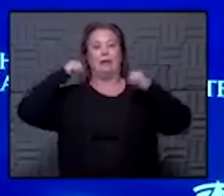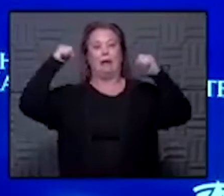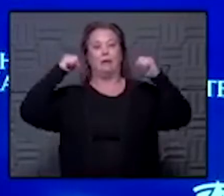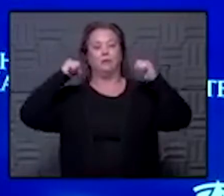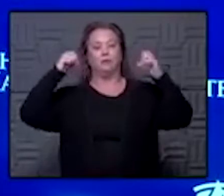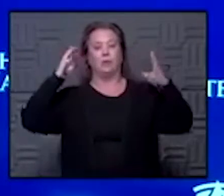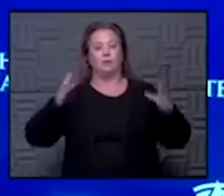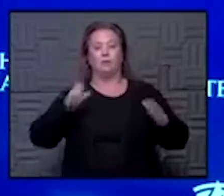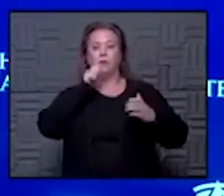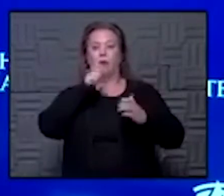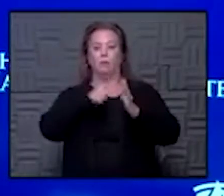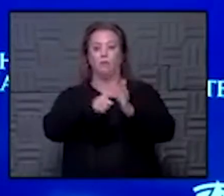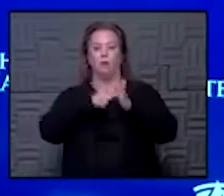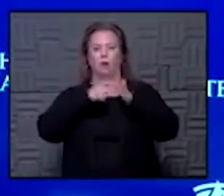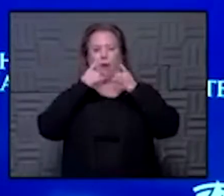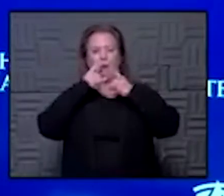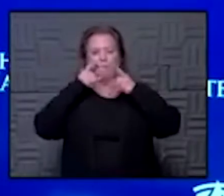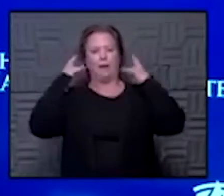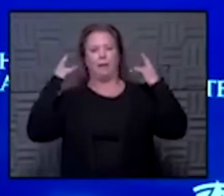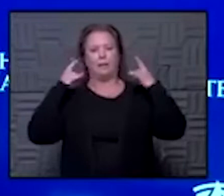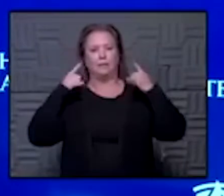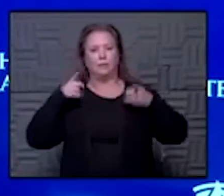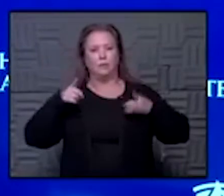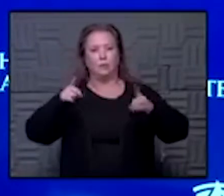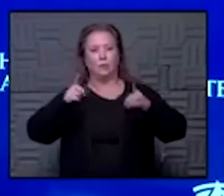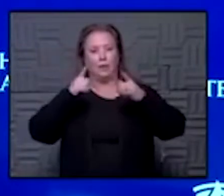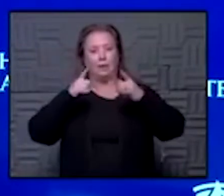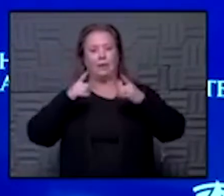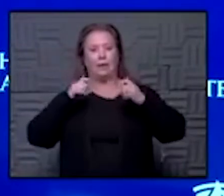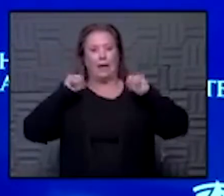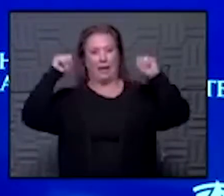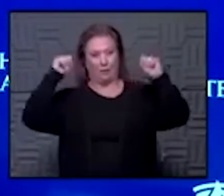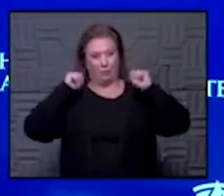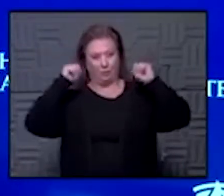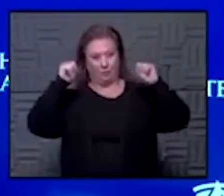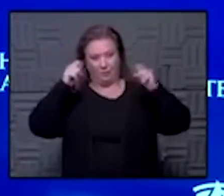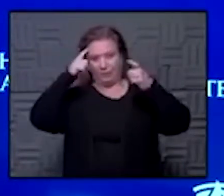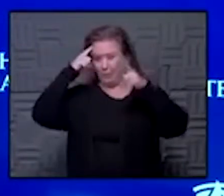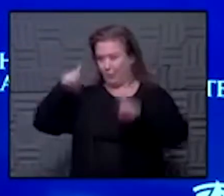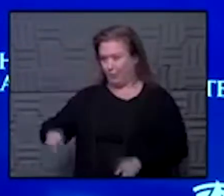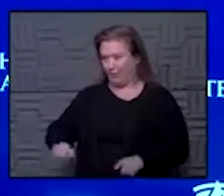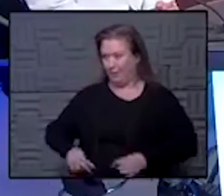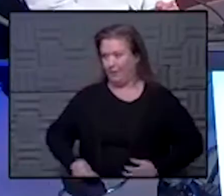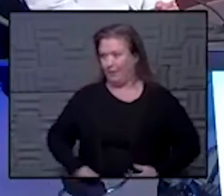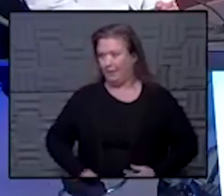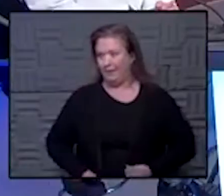exercisers are not required to mask during exercise. Yeah. Do you agree?